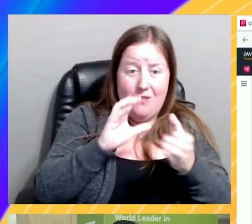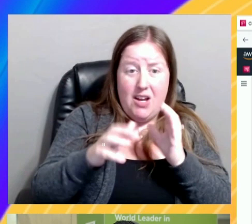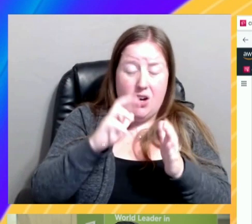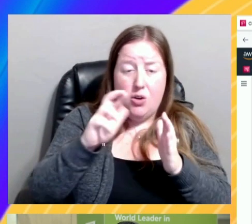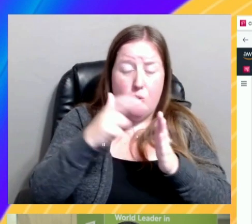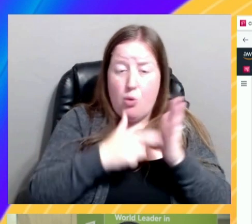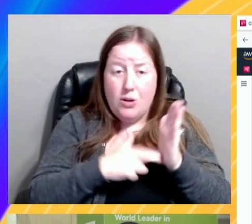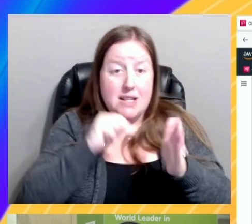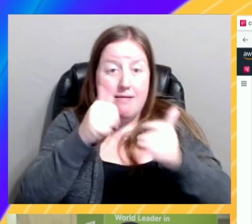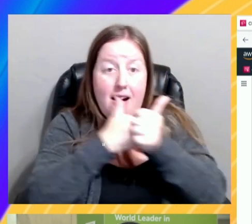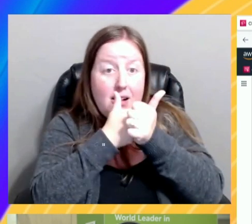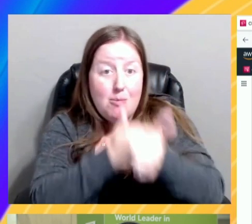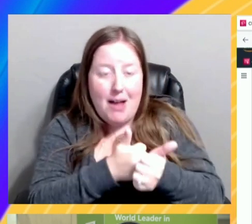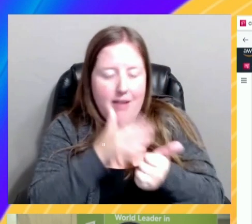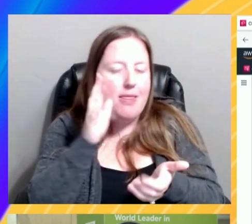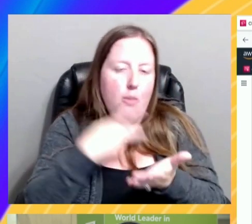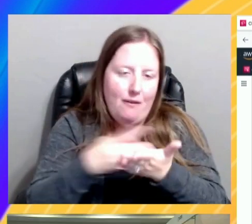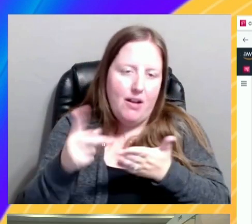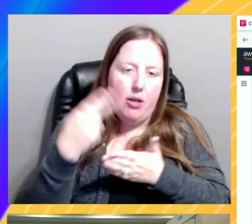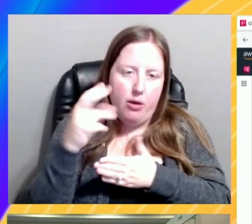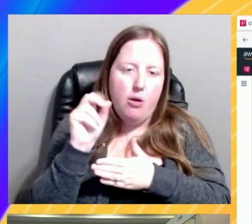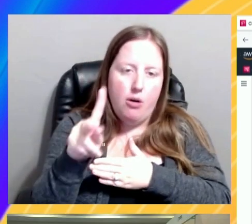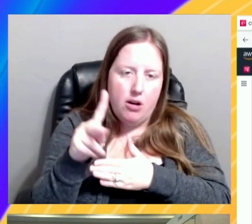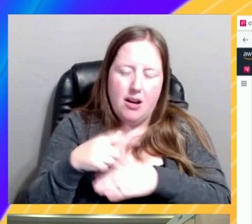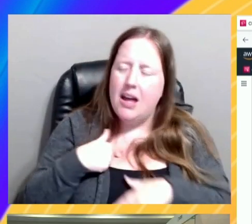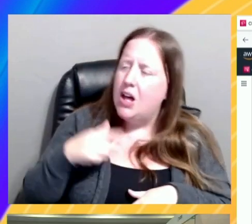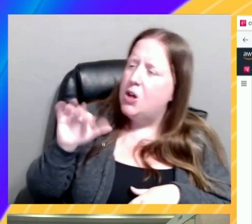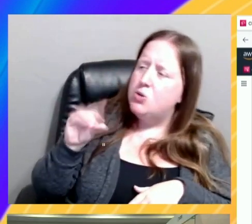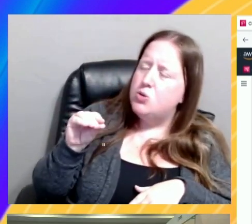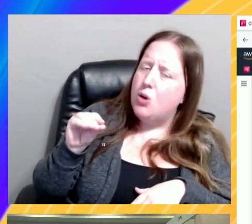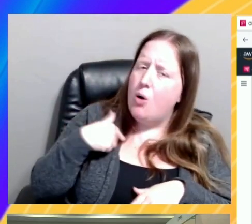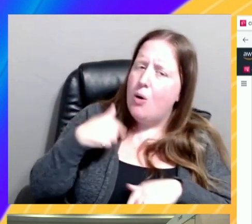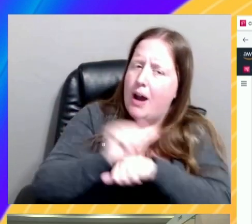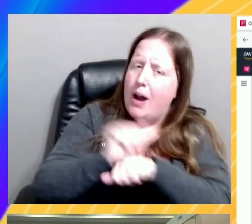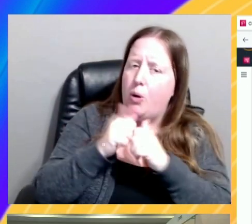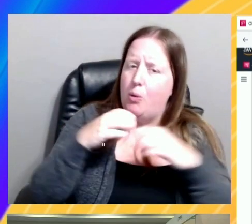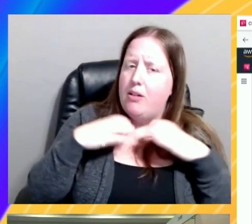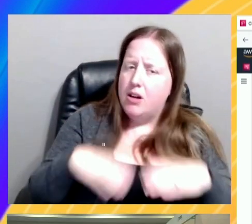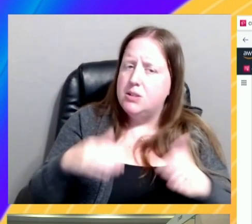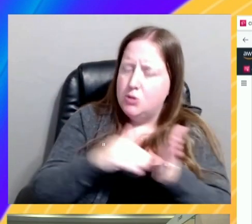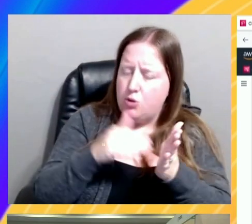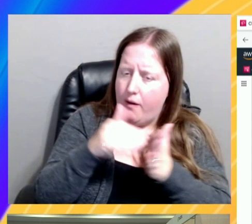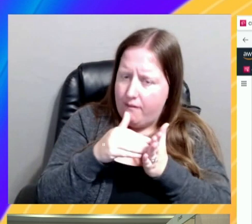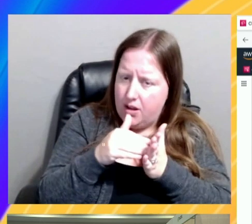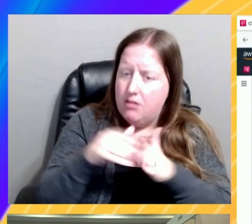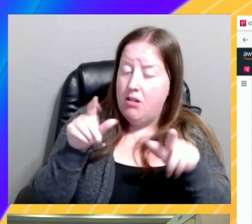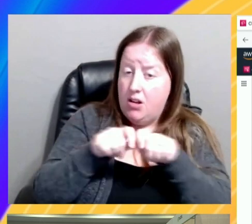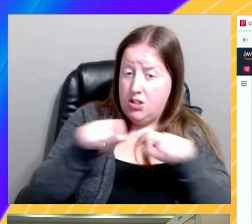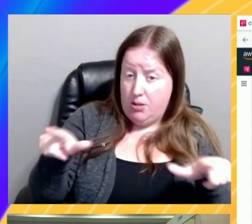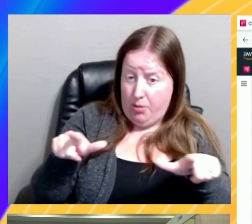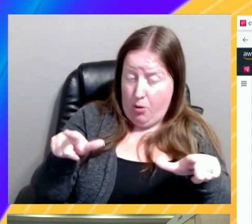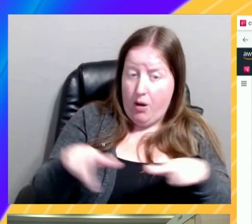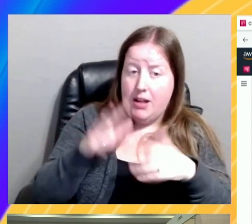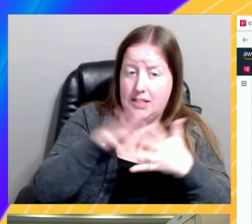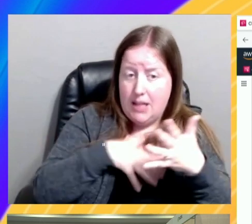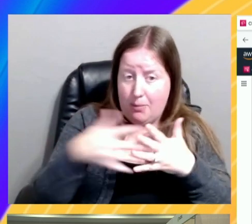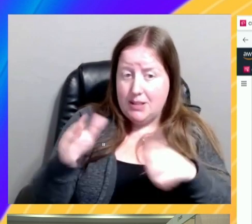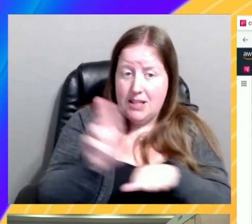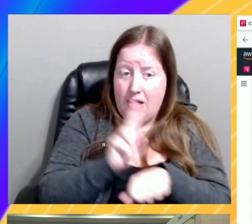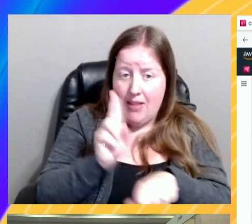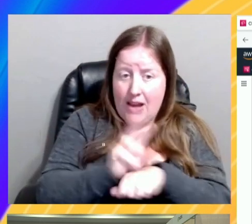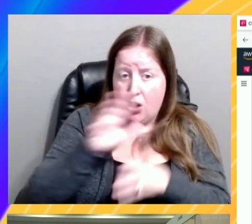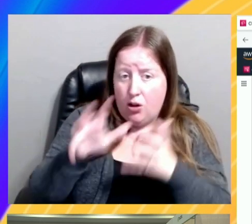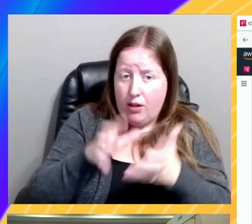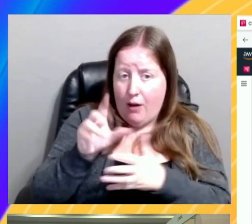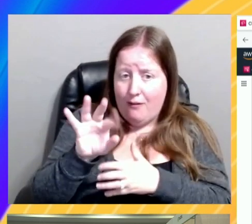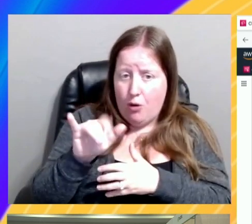the hook. So I imagine, I work with customers a lot who deploy CloudFormation templates, and they can use CloudFormation. We're not here to talk